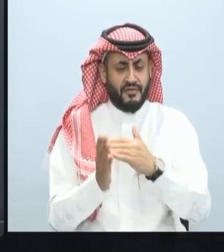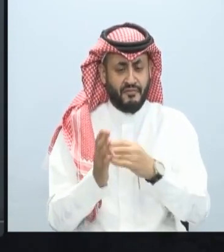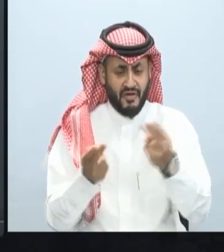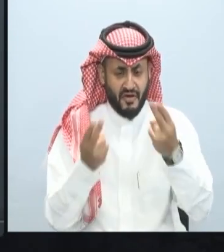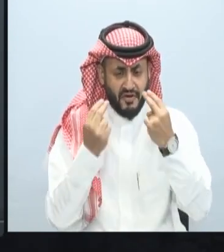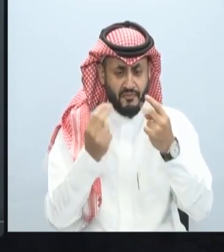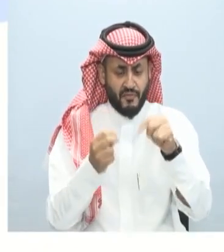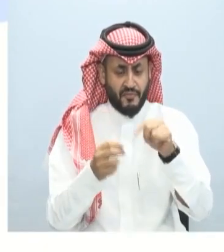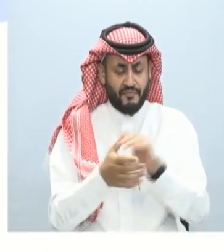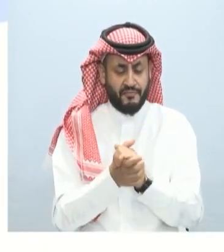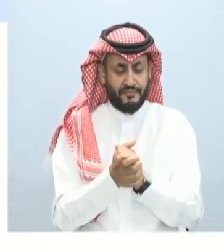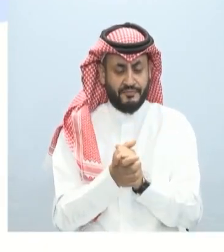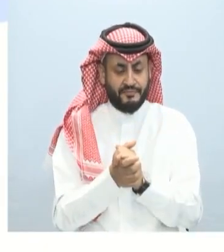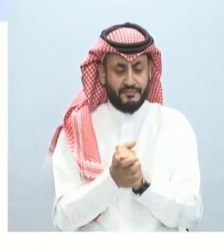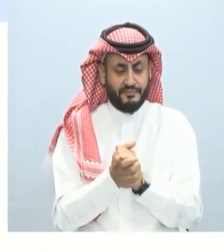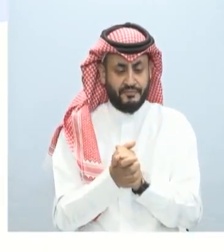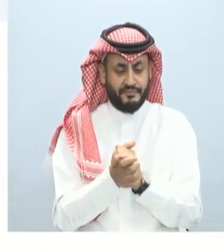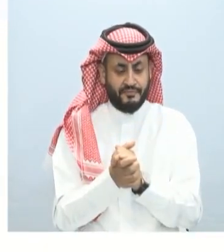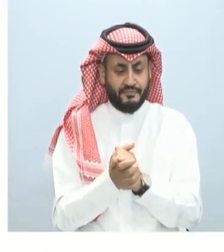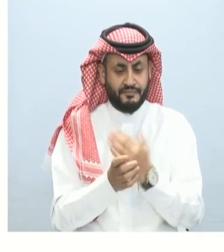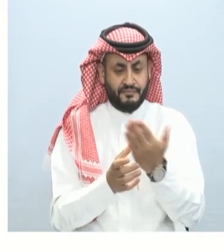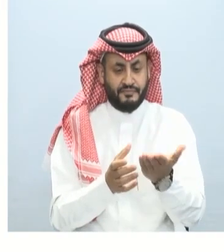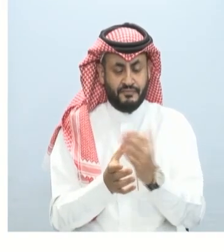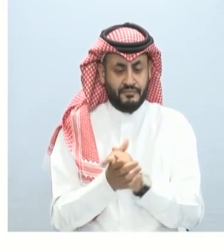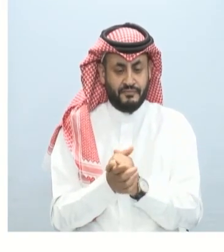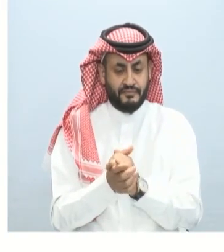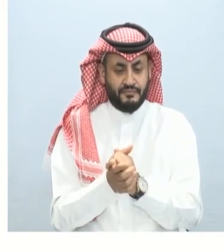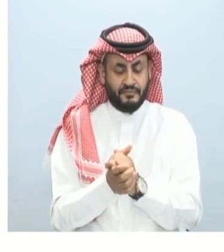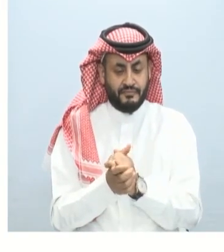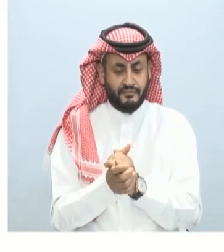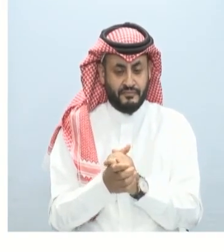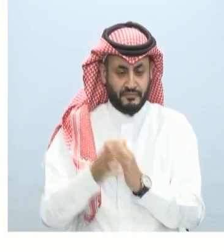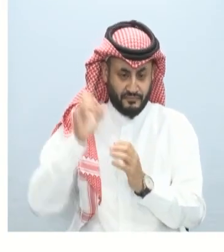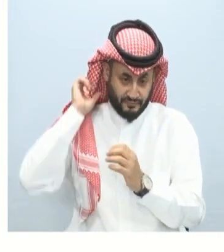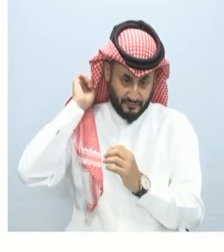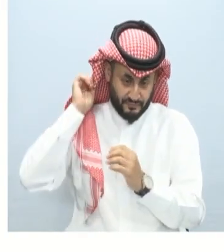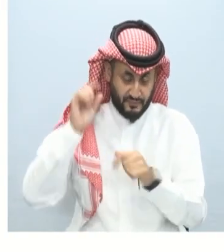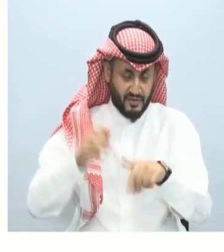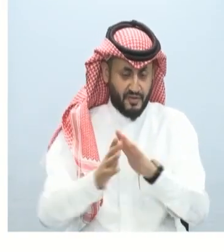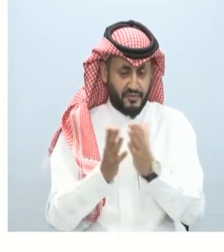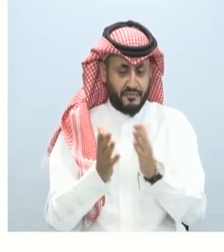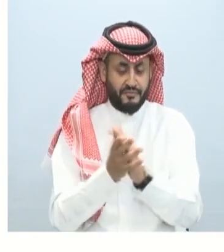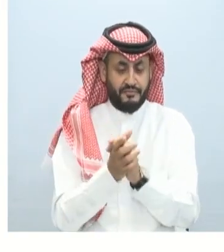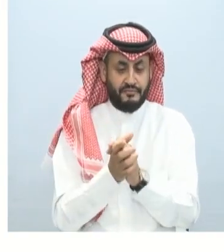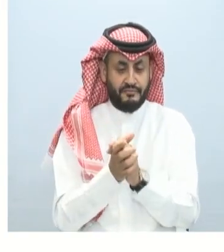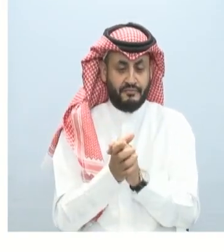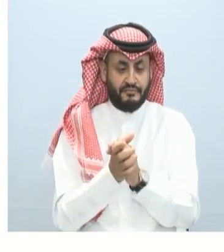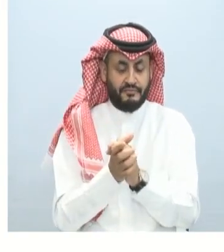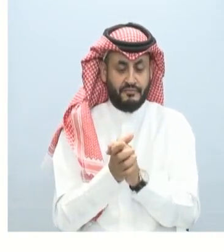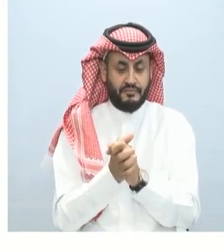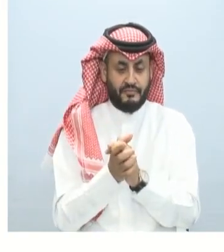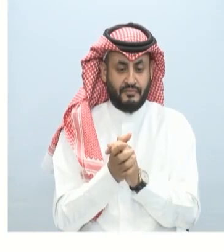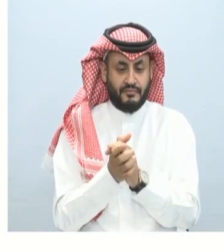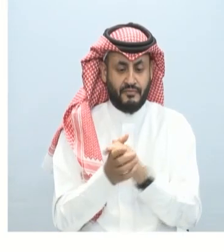on more. So we are going to start. Now in the book, we have the